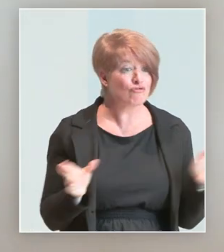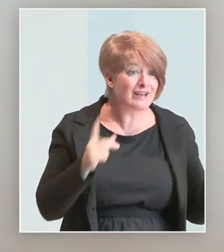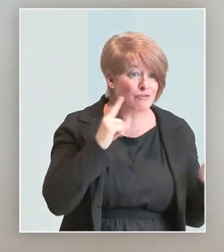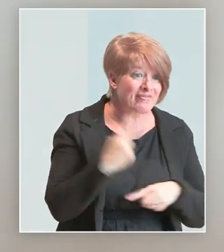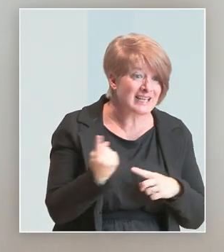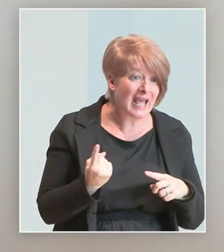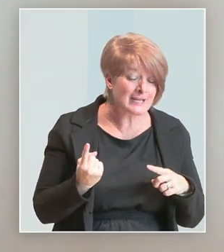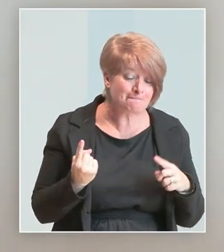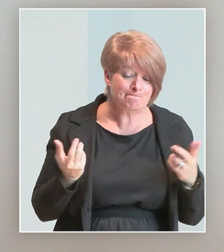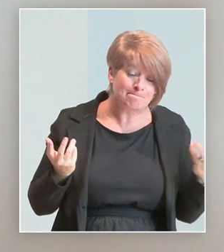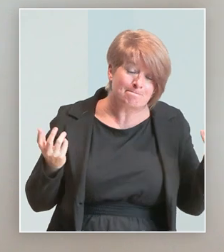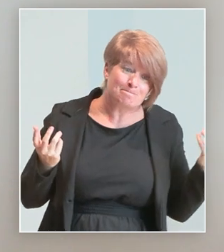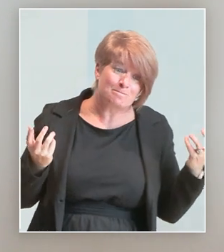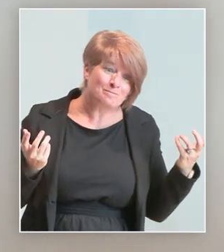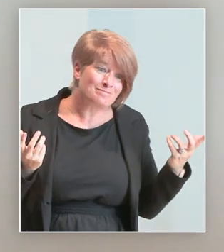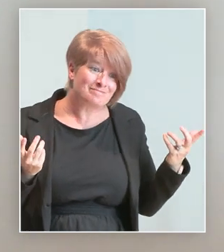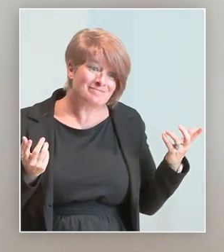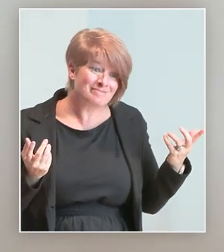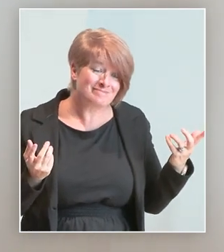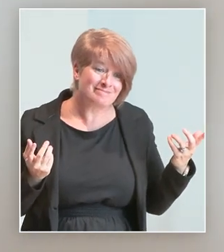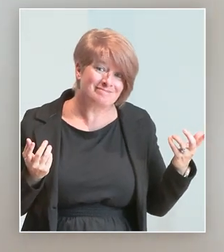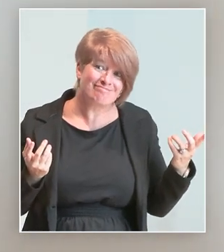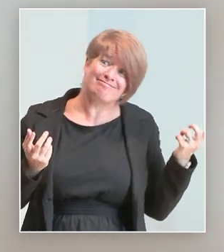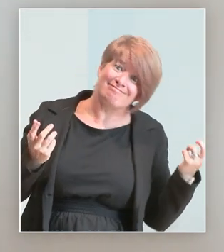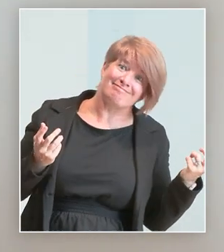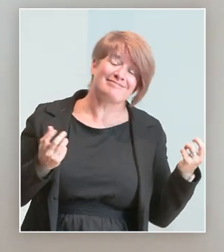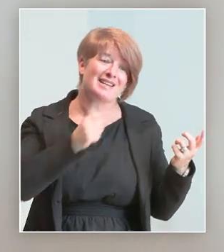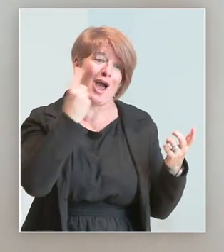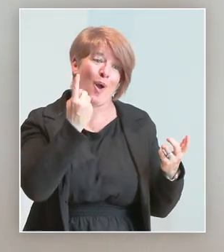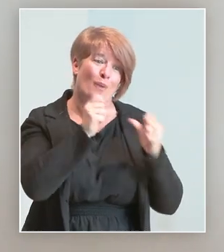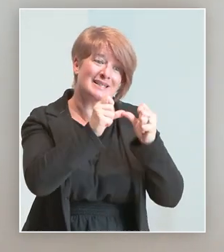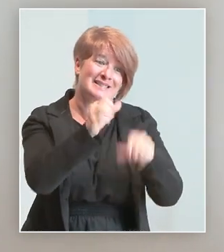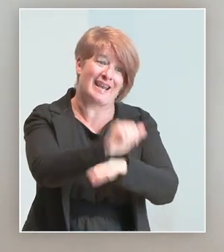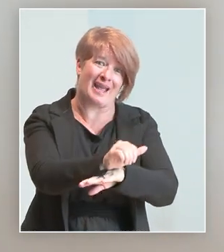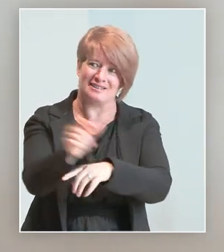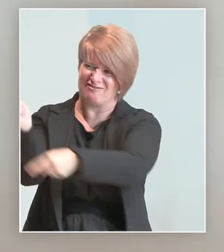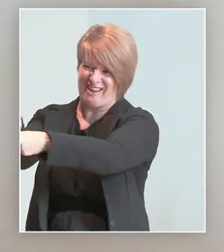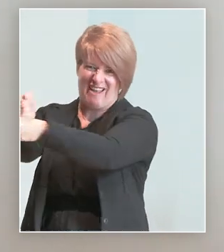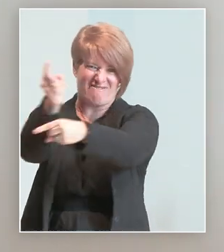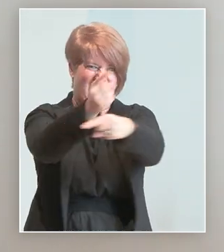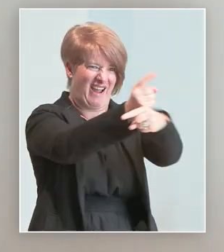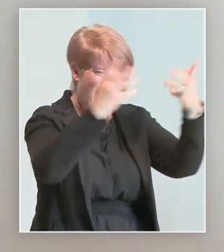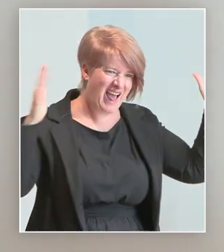the day, it will not always be night.